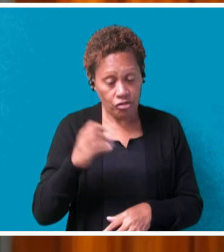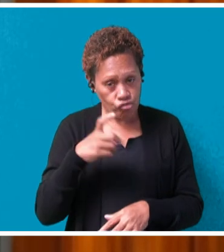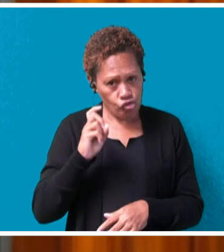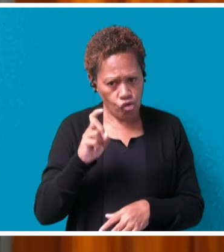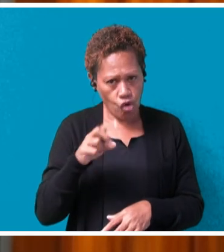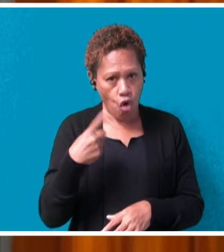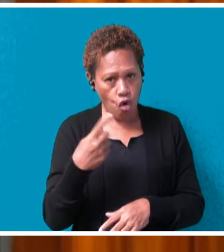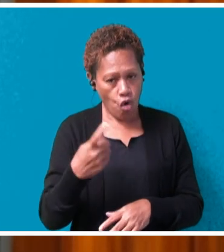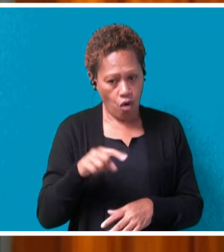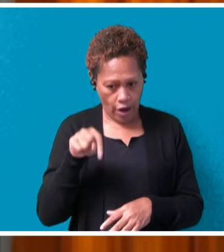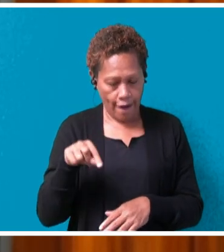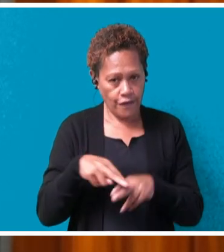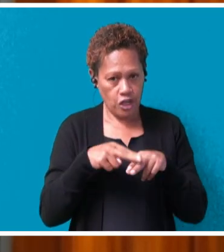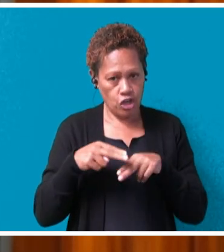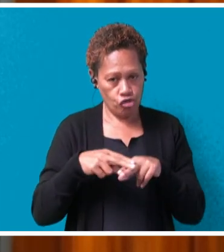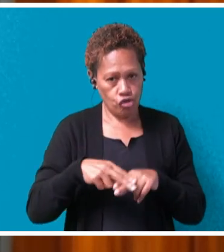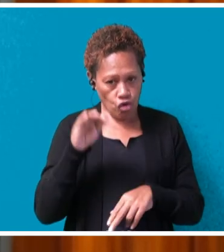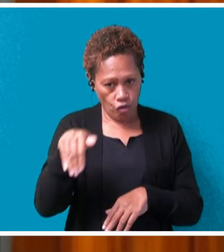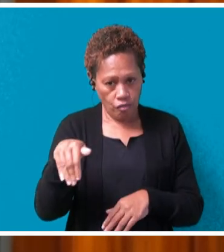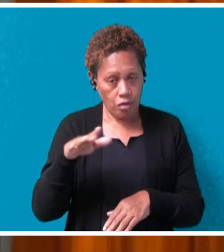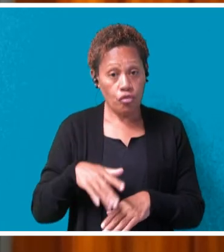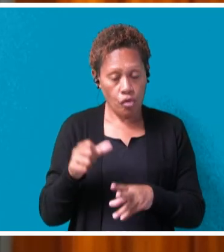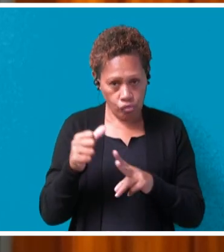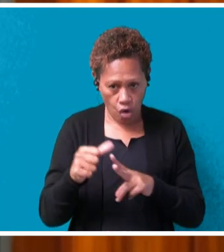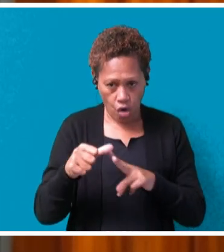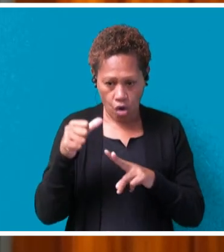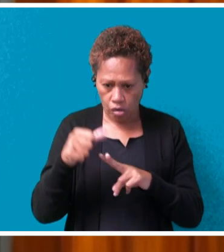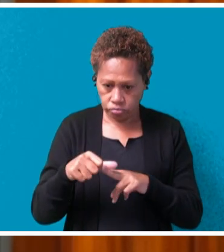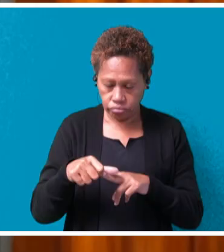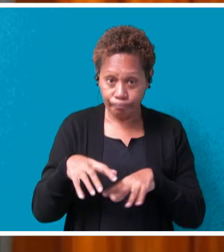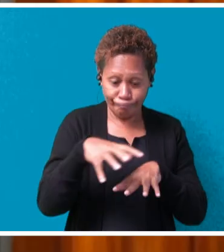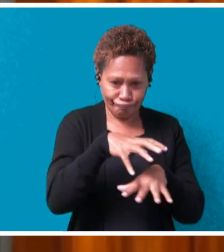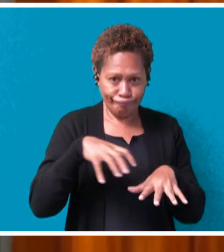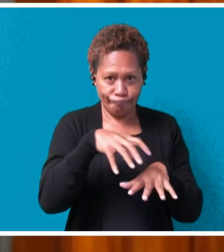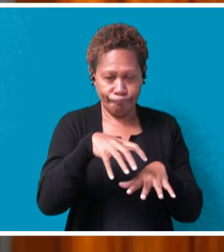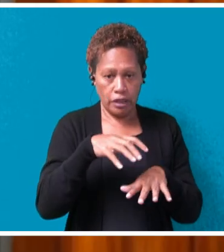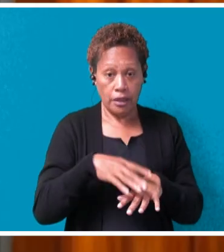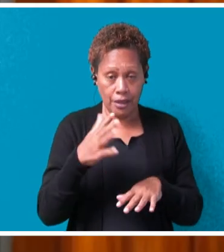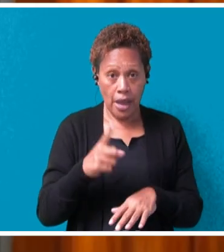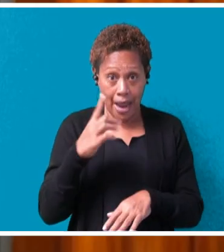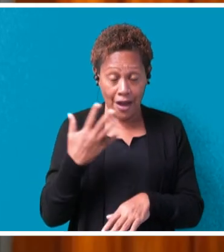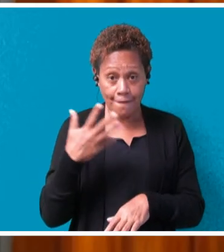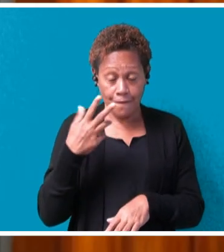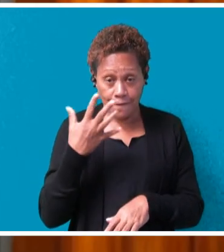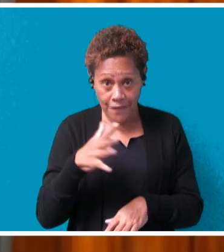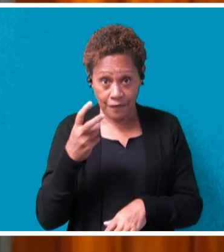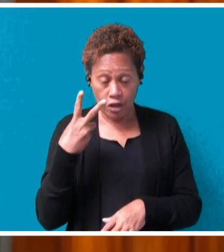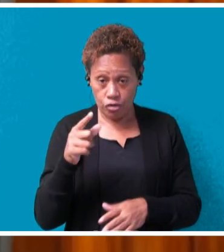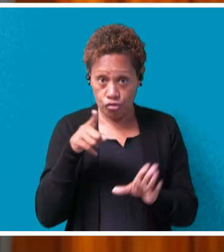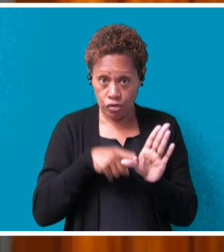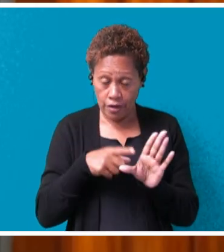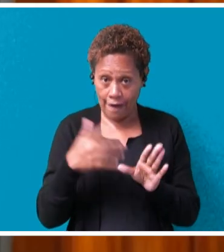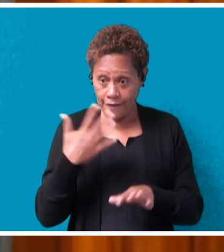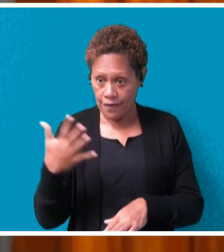home, including those in our diaspora. As we reflect on 152 years since the deed of cession and 55 years